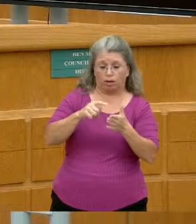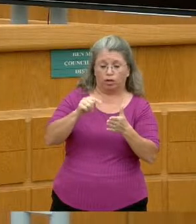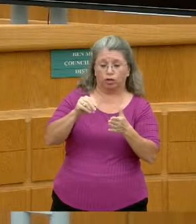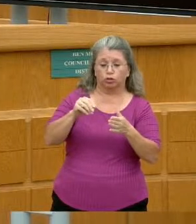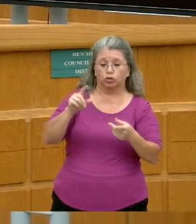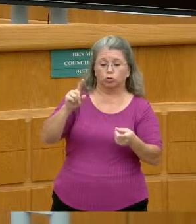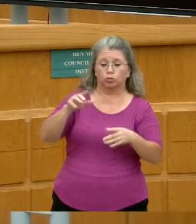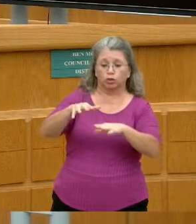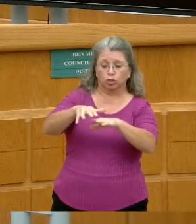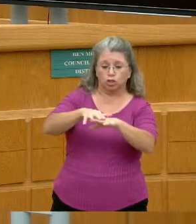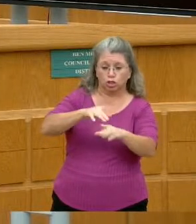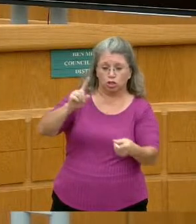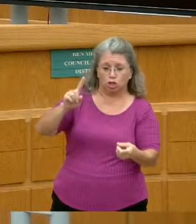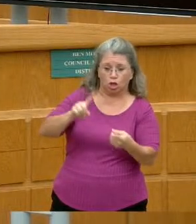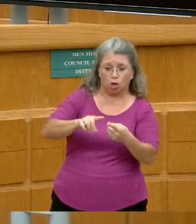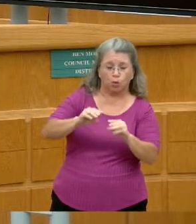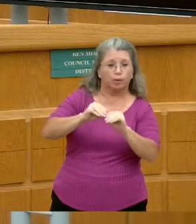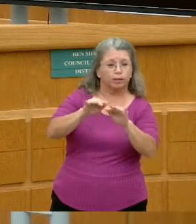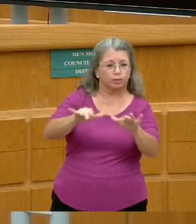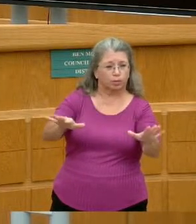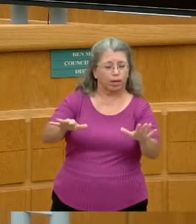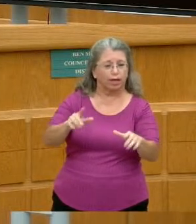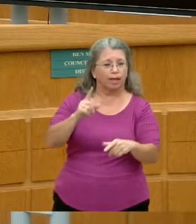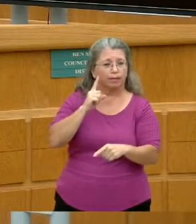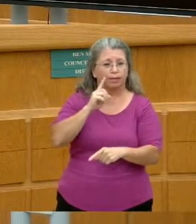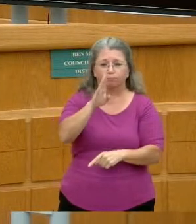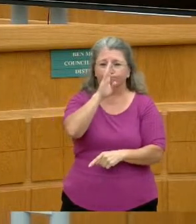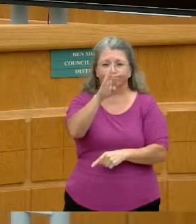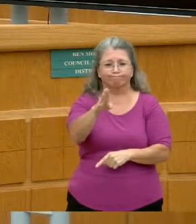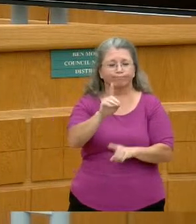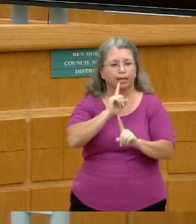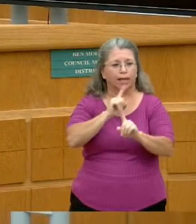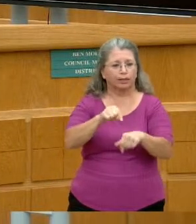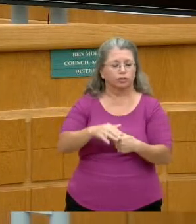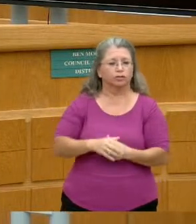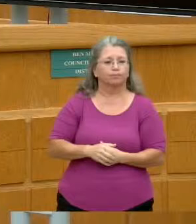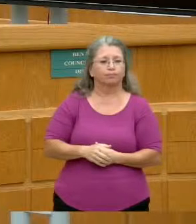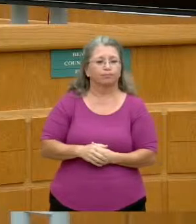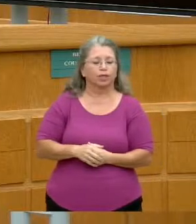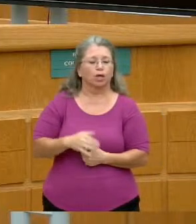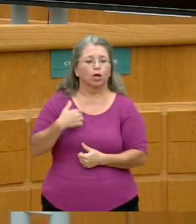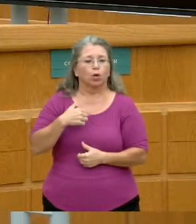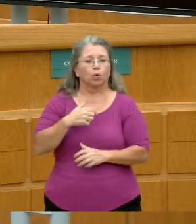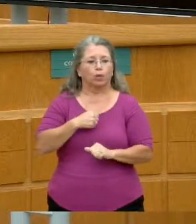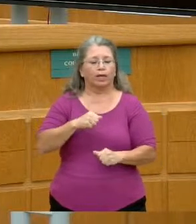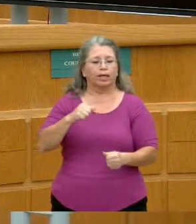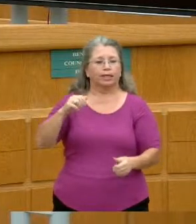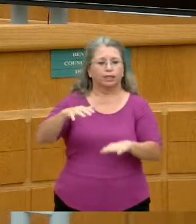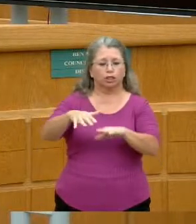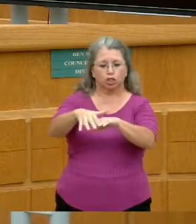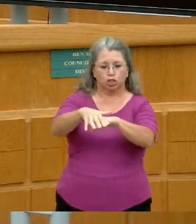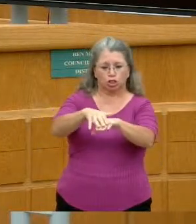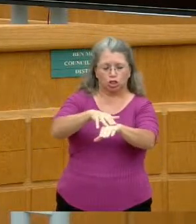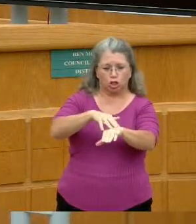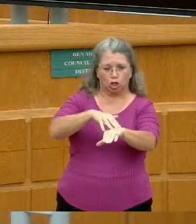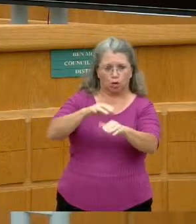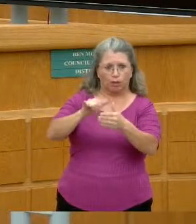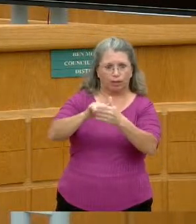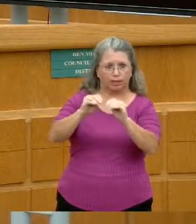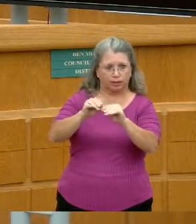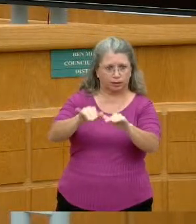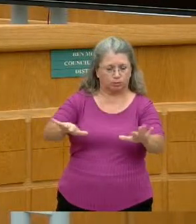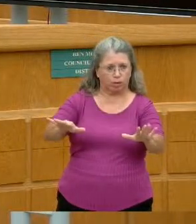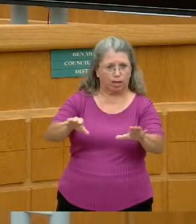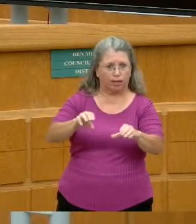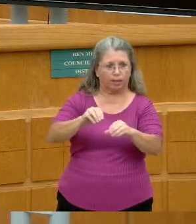spread? Okay, I think this is a very straightforward answer. We could slow the spread in as few